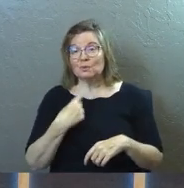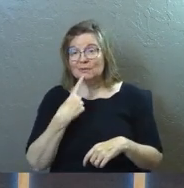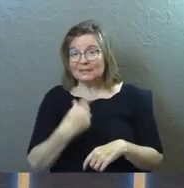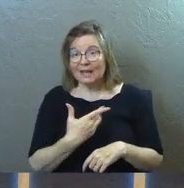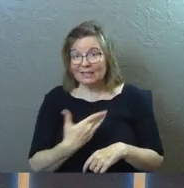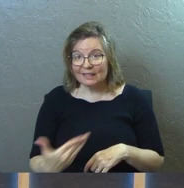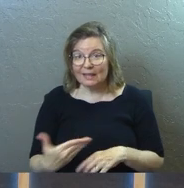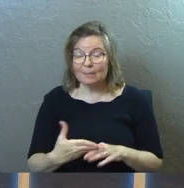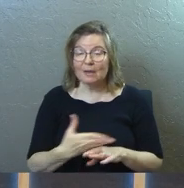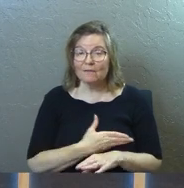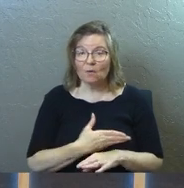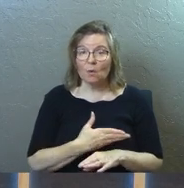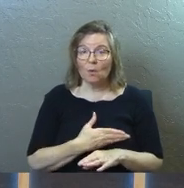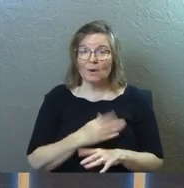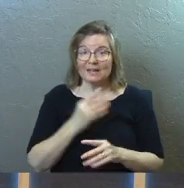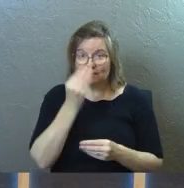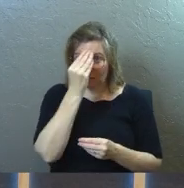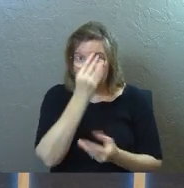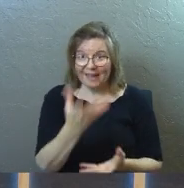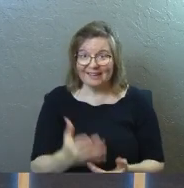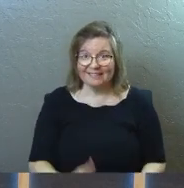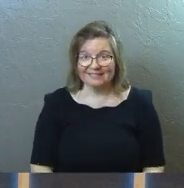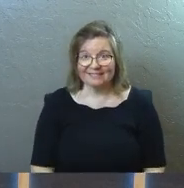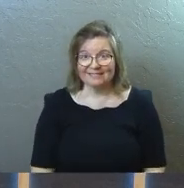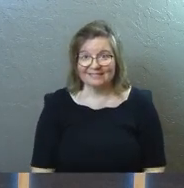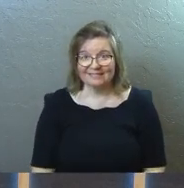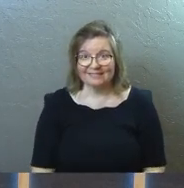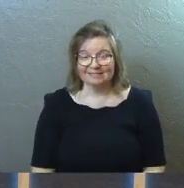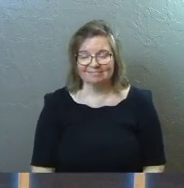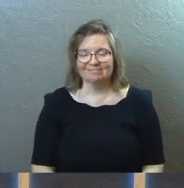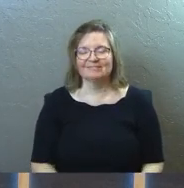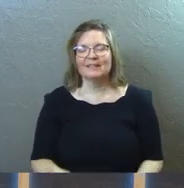say the thing before it's obeyed?